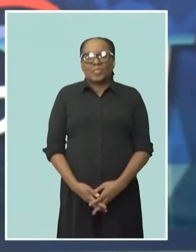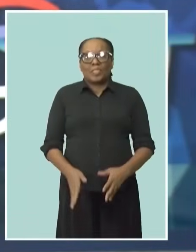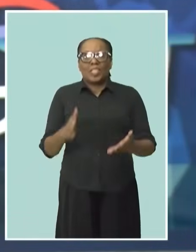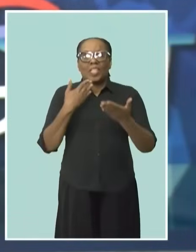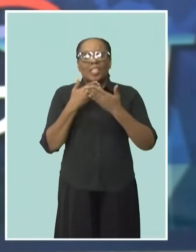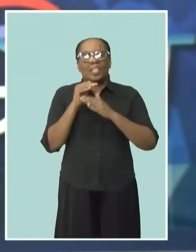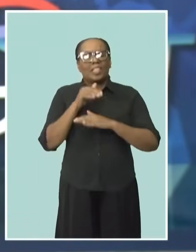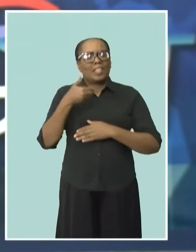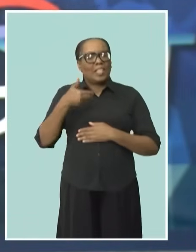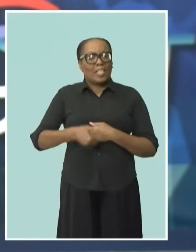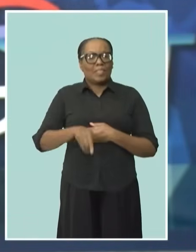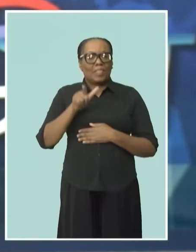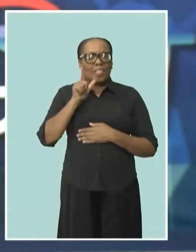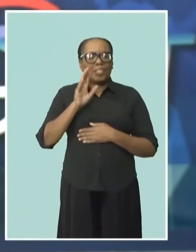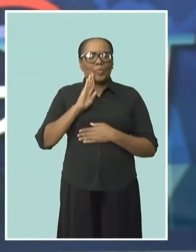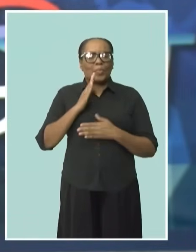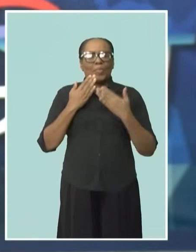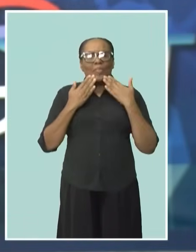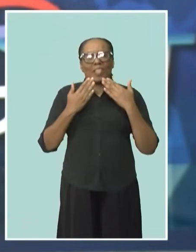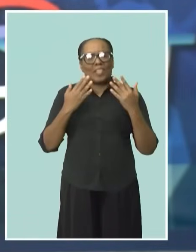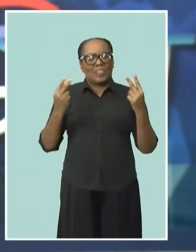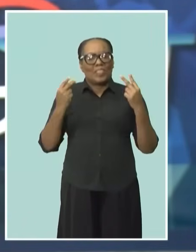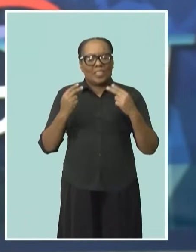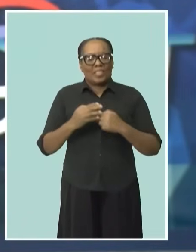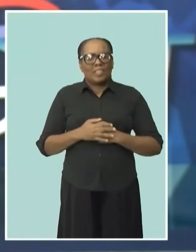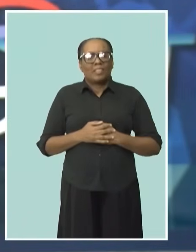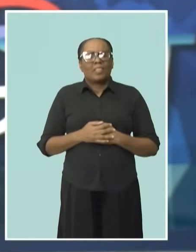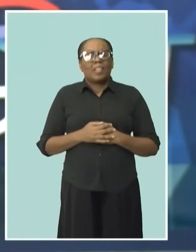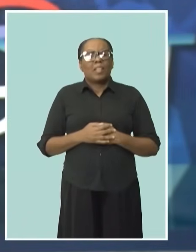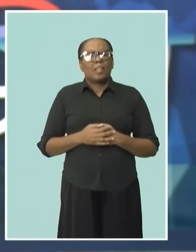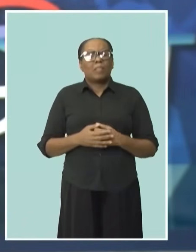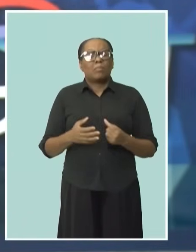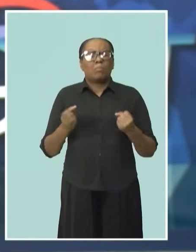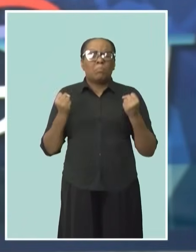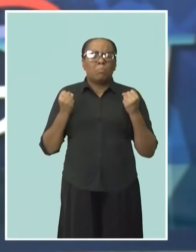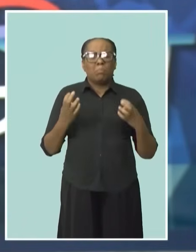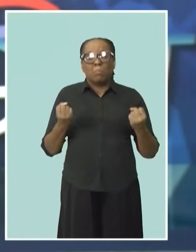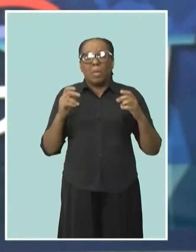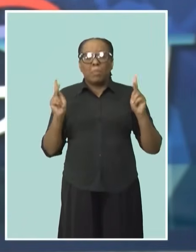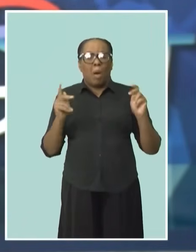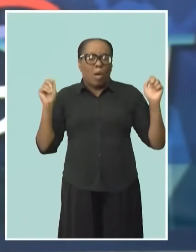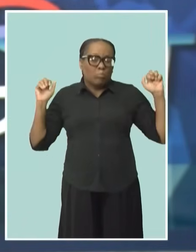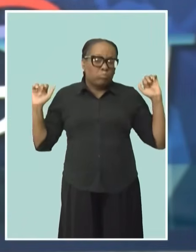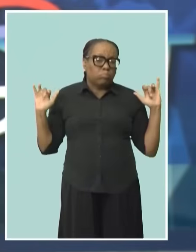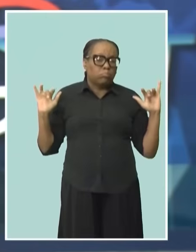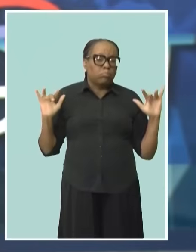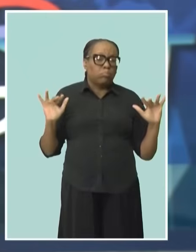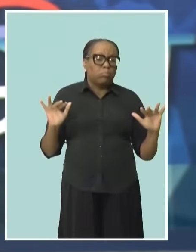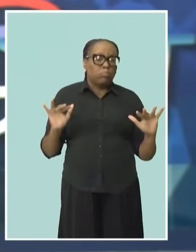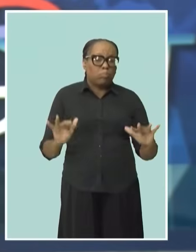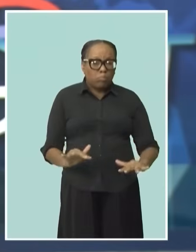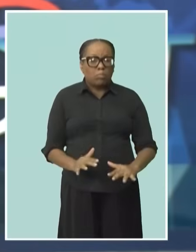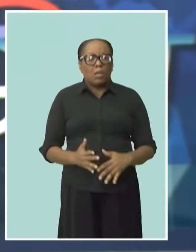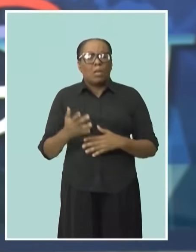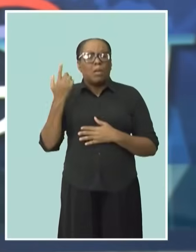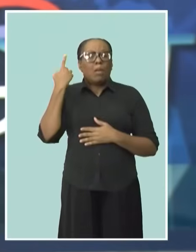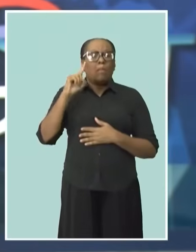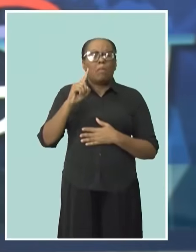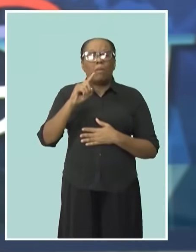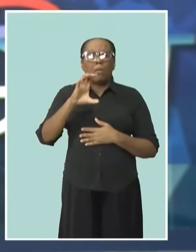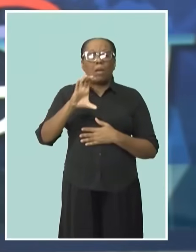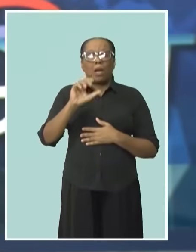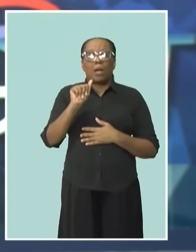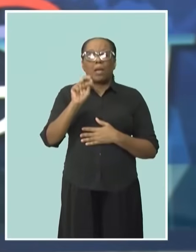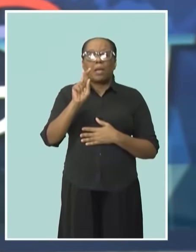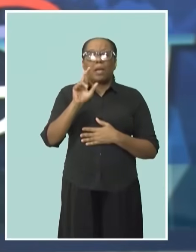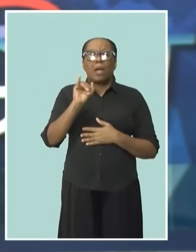Good evening, I'm Lisa Broom. Thank you for tuning in. In our top story tonight, thousands of delegates are confirmed to visit Barbados for Carifesta 15.